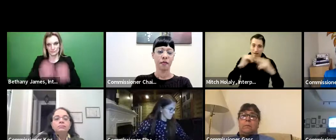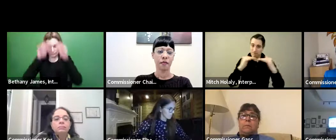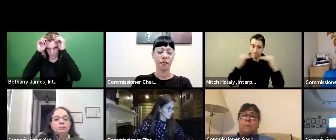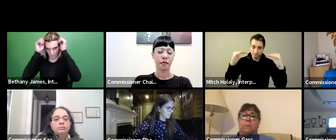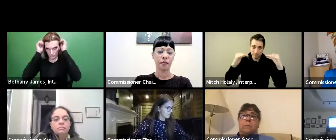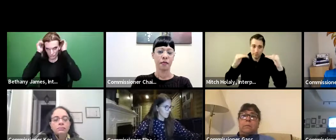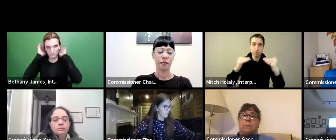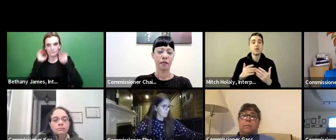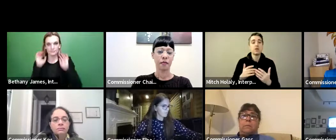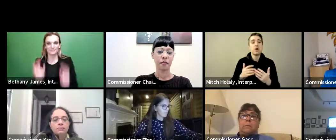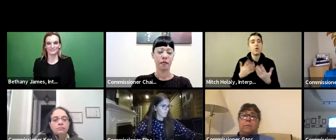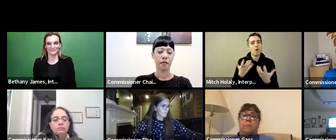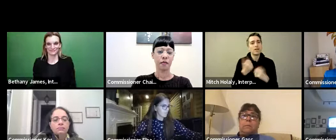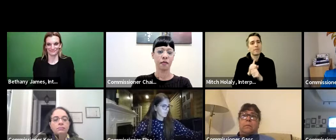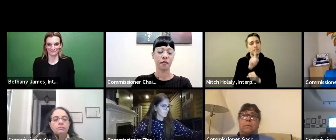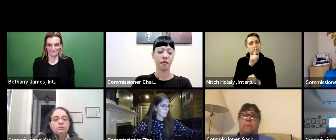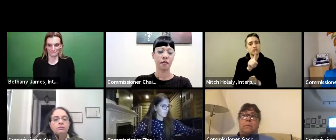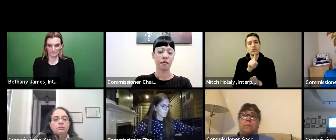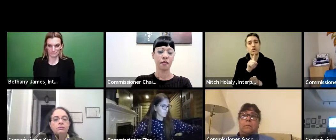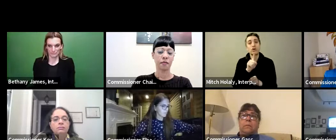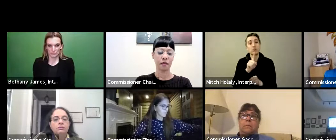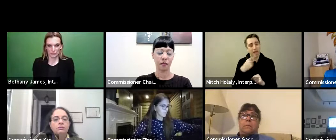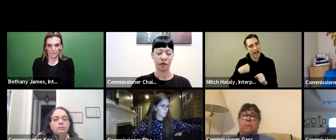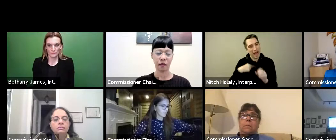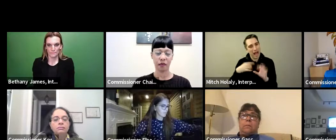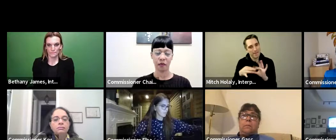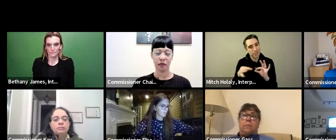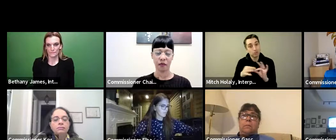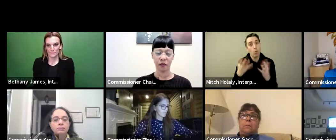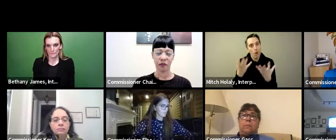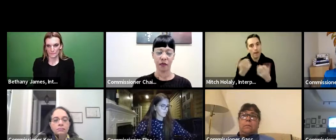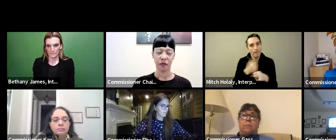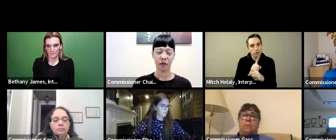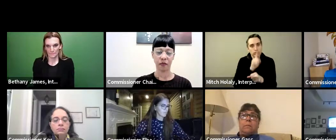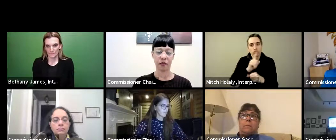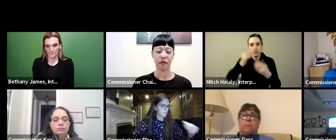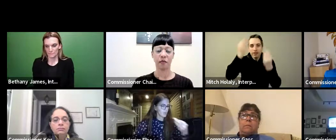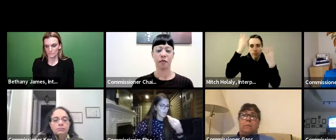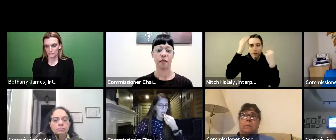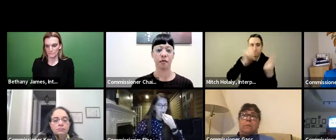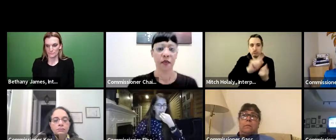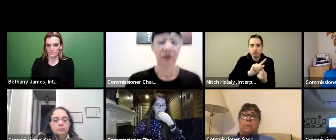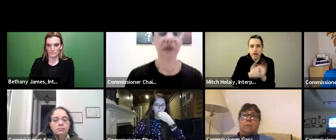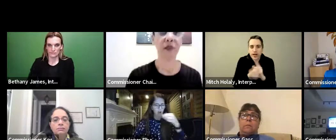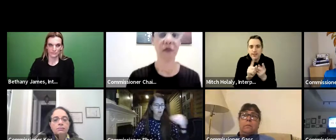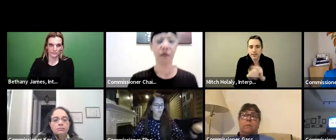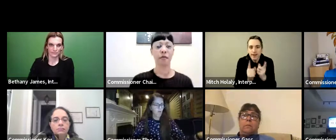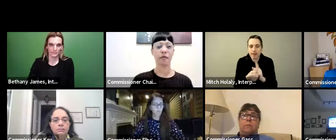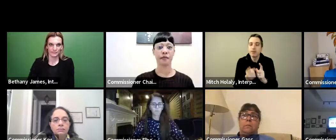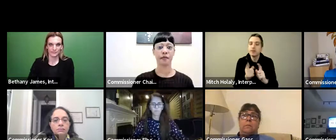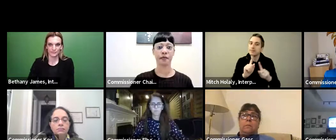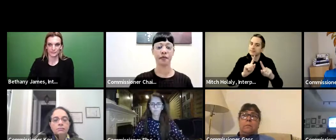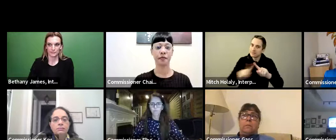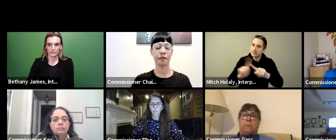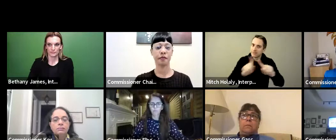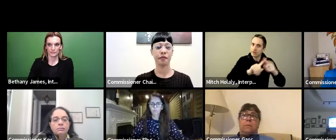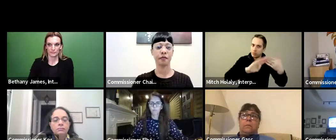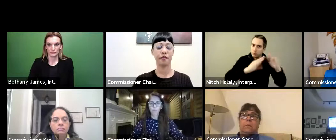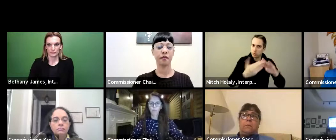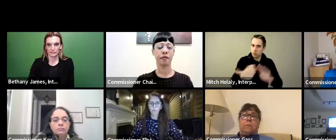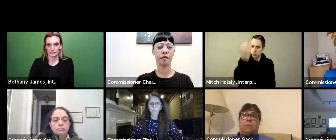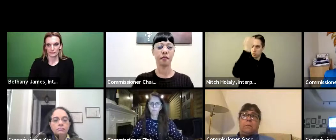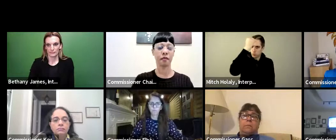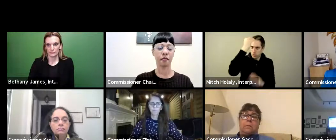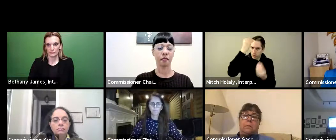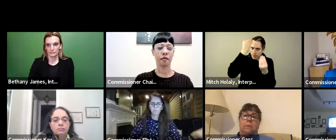Felipe mentioned, you know, that they were translated so that our different communities had access to this information. And